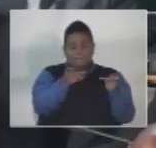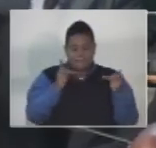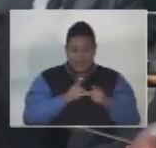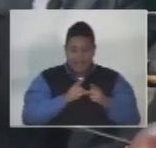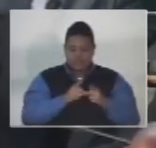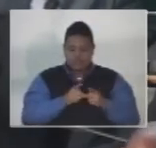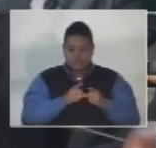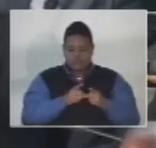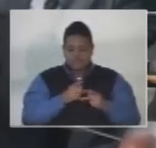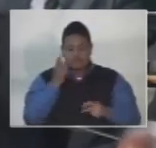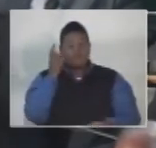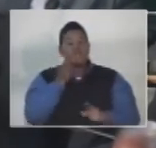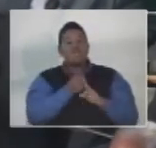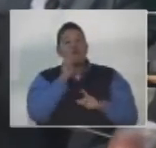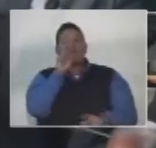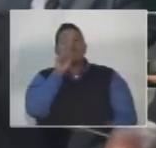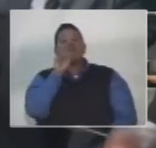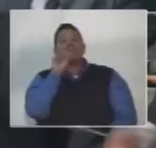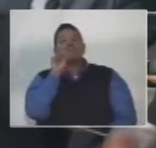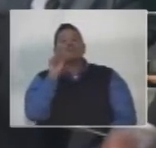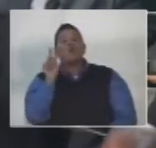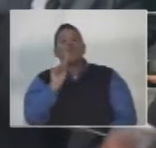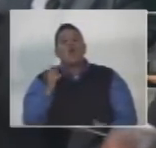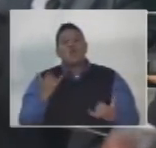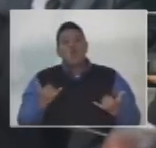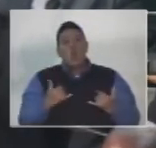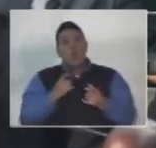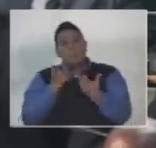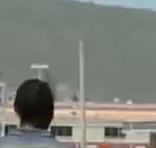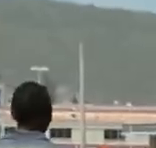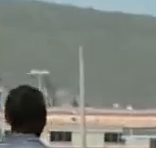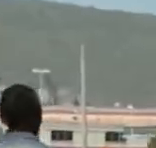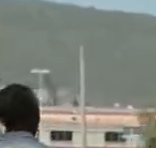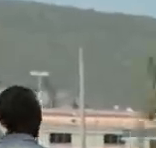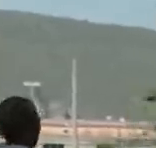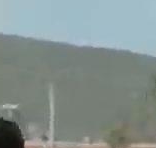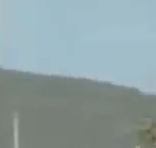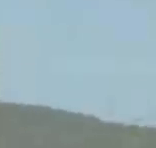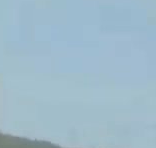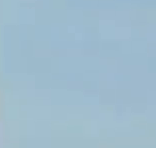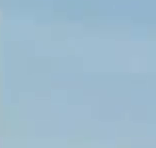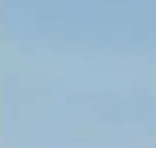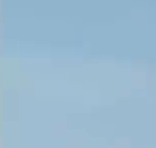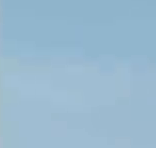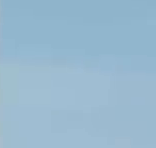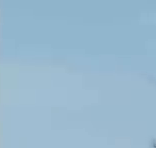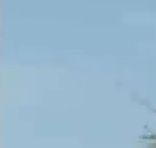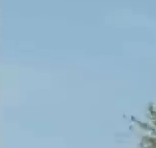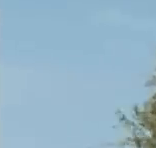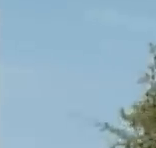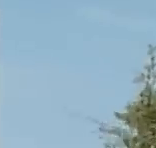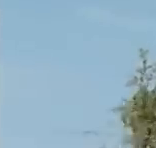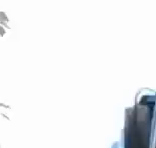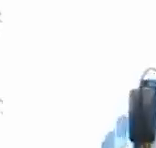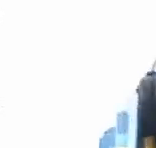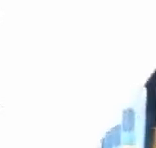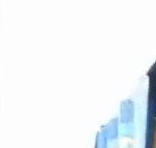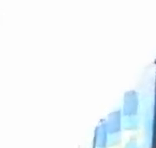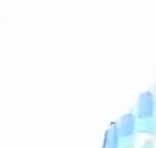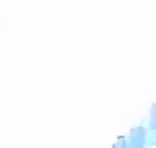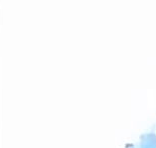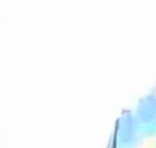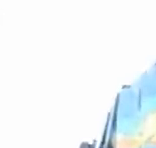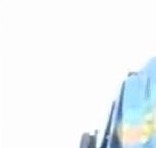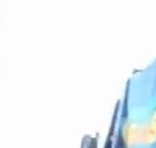to riverton where a modern landfill will be established funds have also been identified to establish a transfer